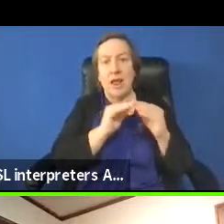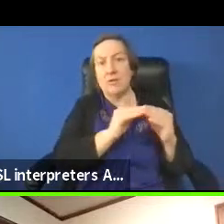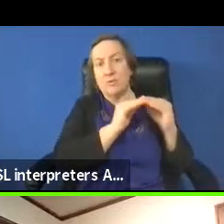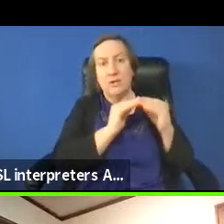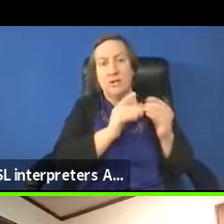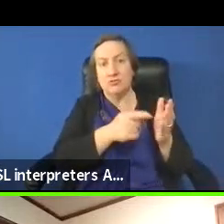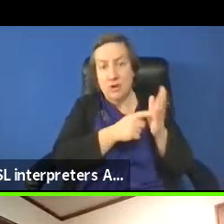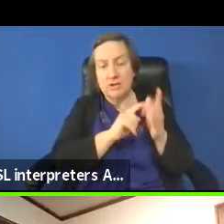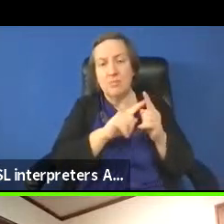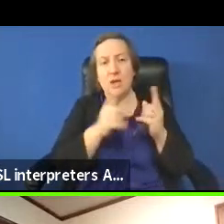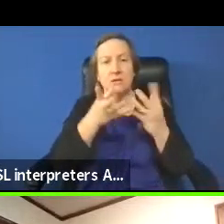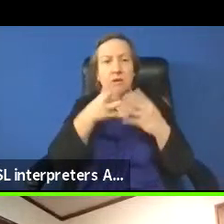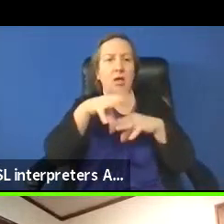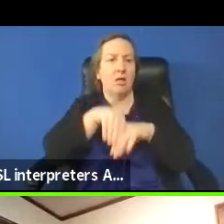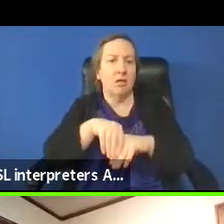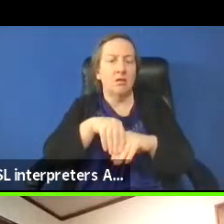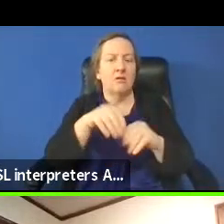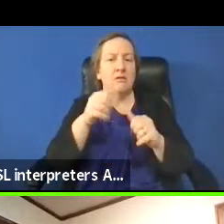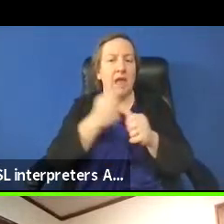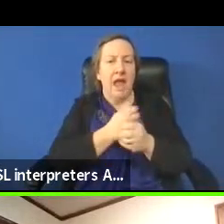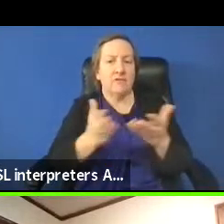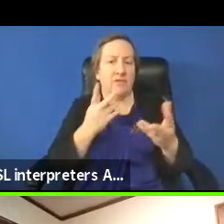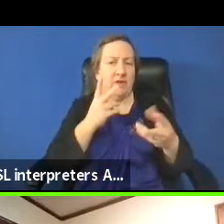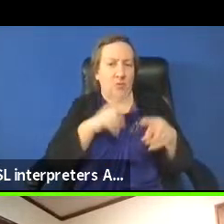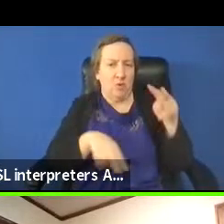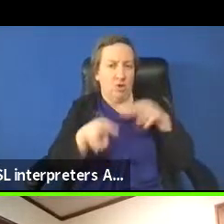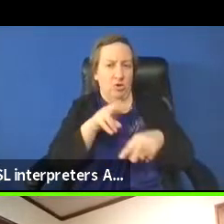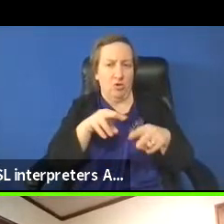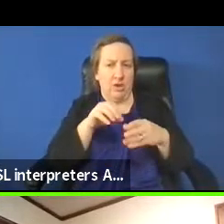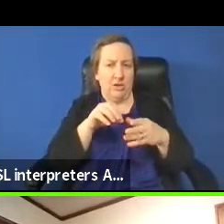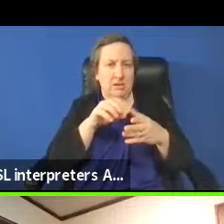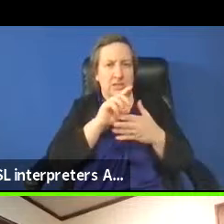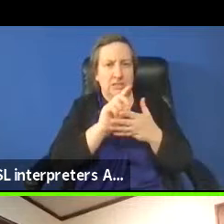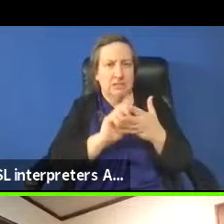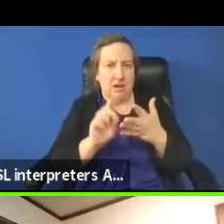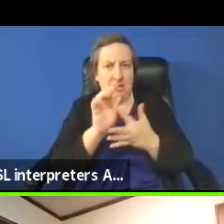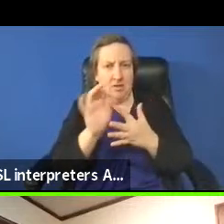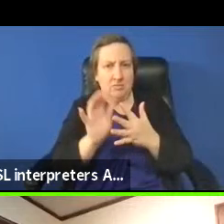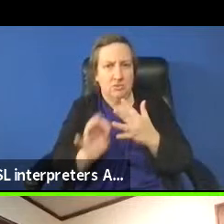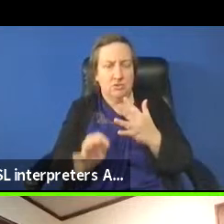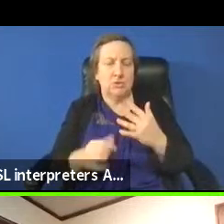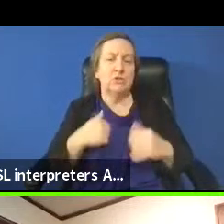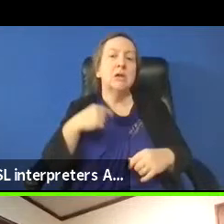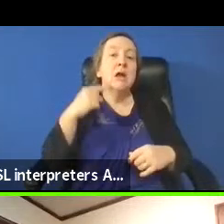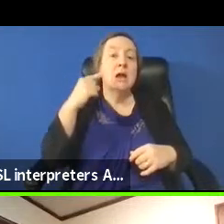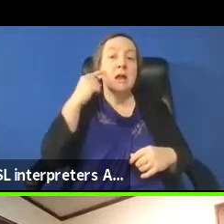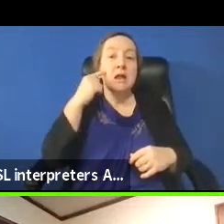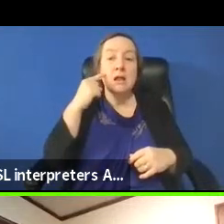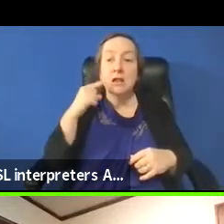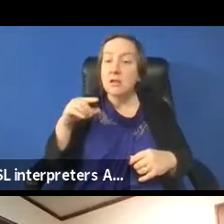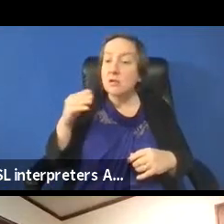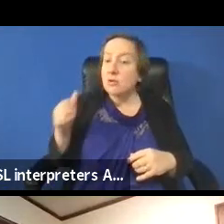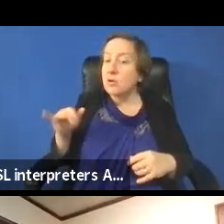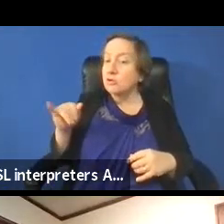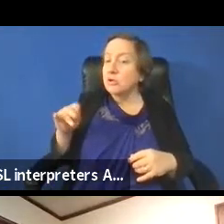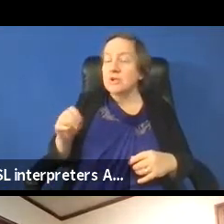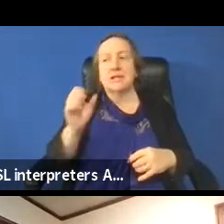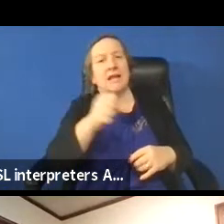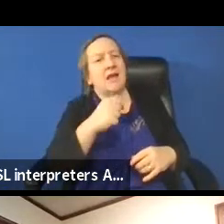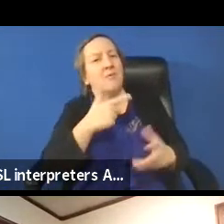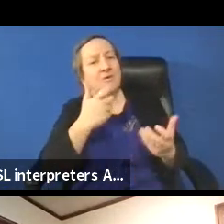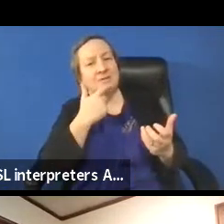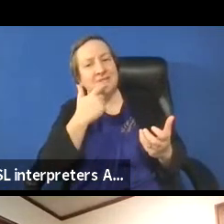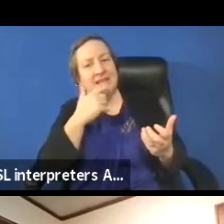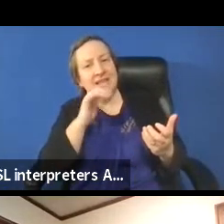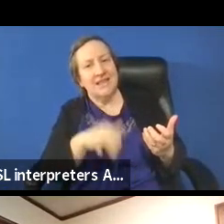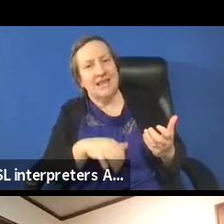infused into every single way that we're looking at these design options. And I think this, oh, go ahead, Jake. Yeah, I was just going to say,